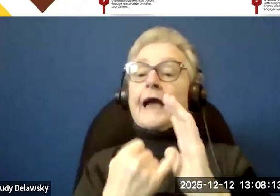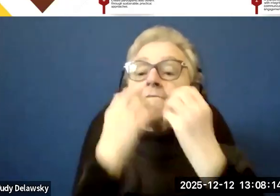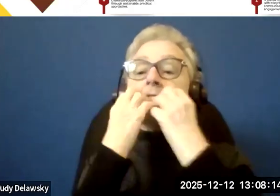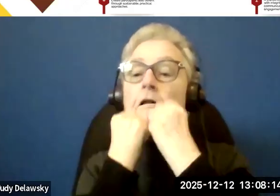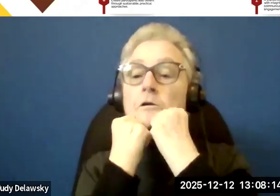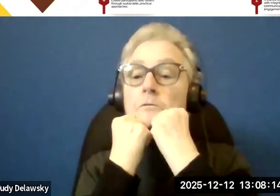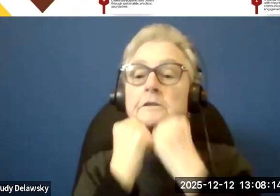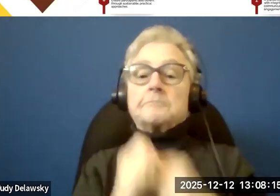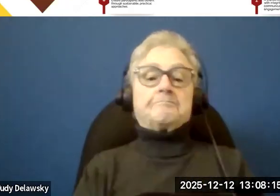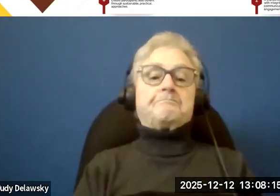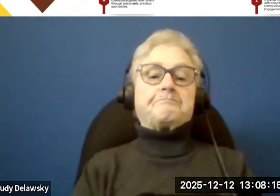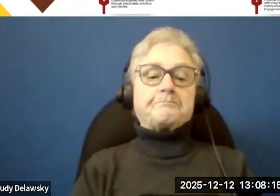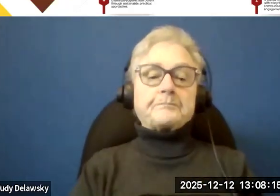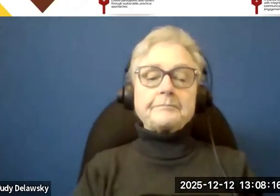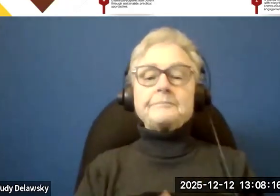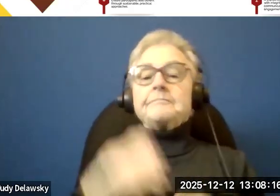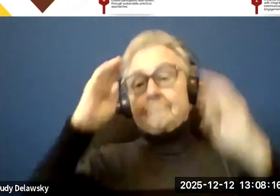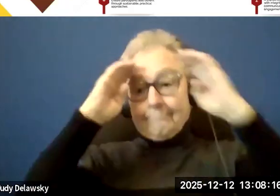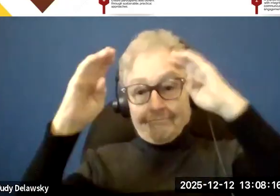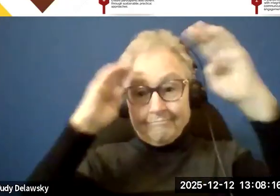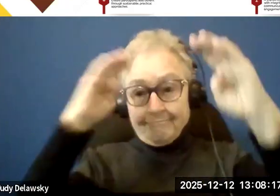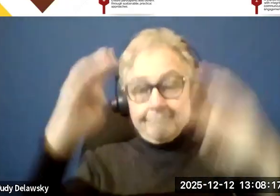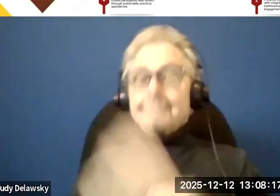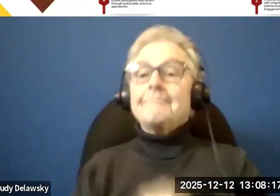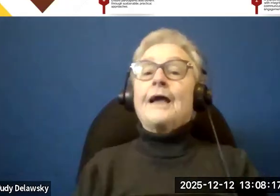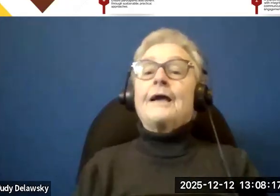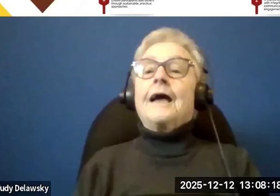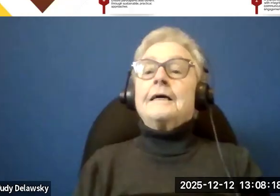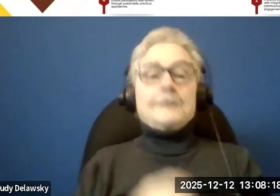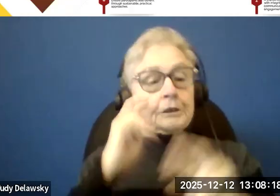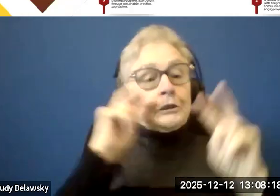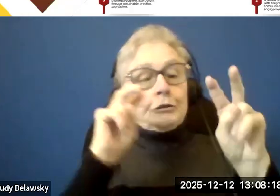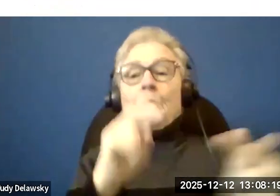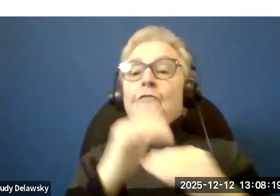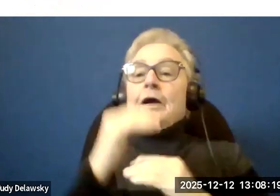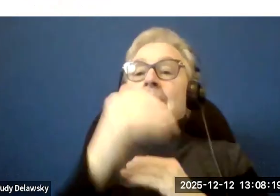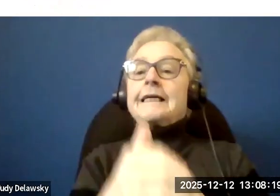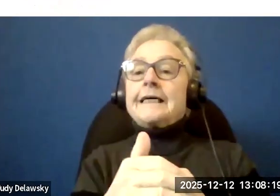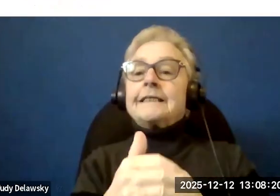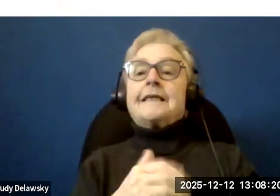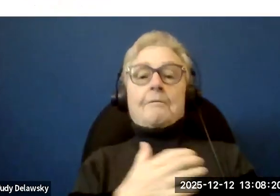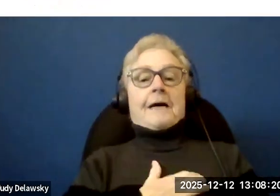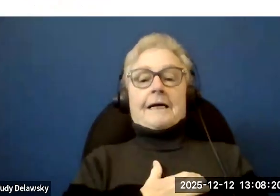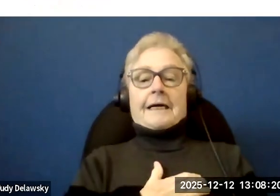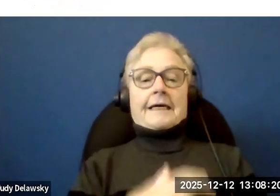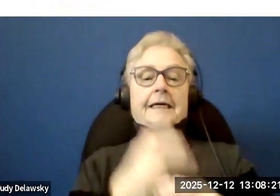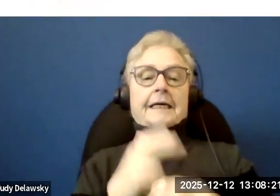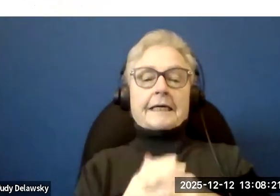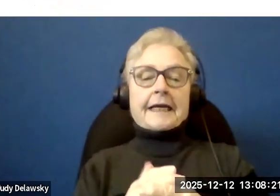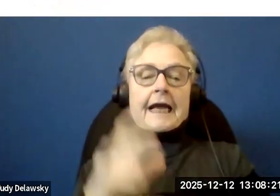Thanks, Jasmine. All right. Hi, everyone. You can just move to the next slide. Yes, my name is Fraulein. I am part of